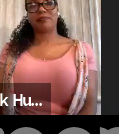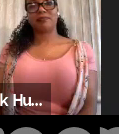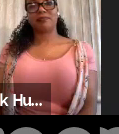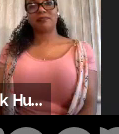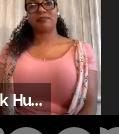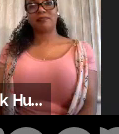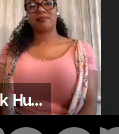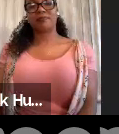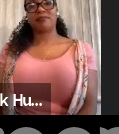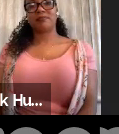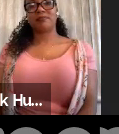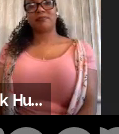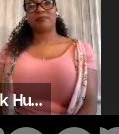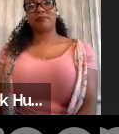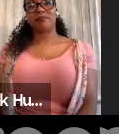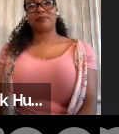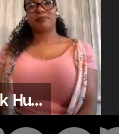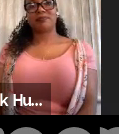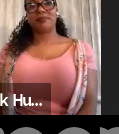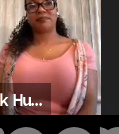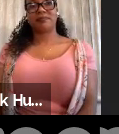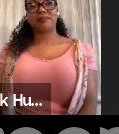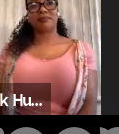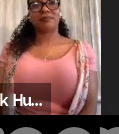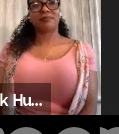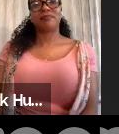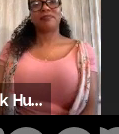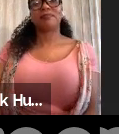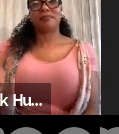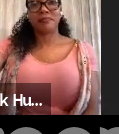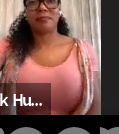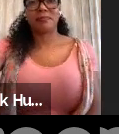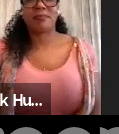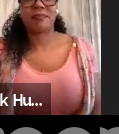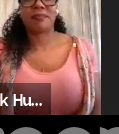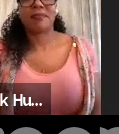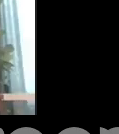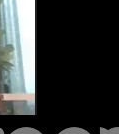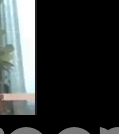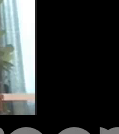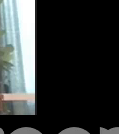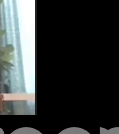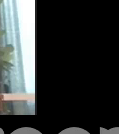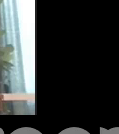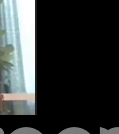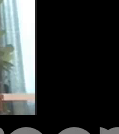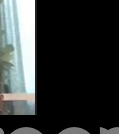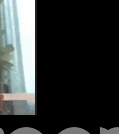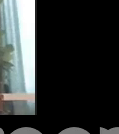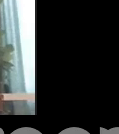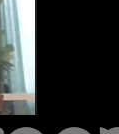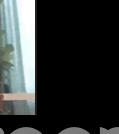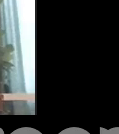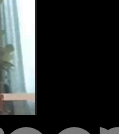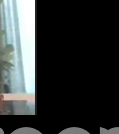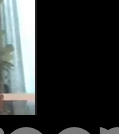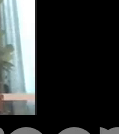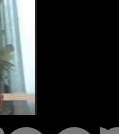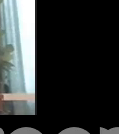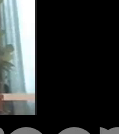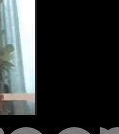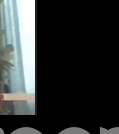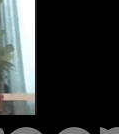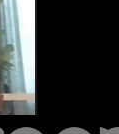And do we have a budget or anything? Could you send us some additional